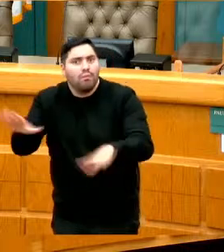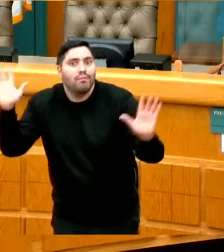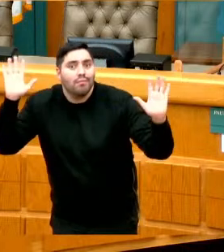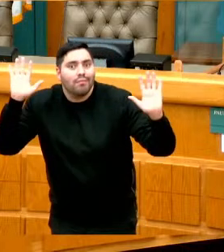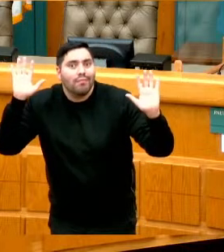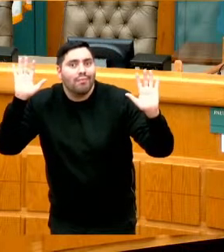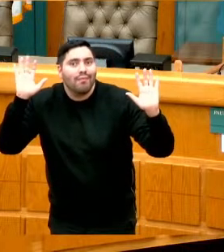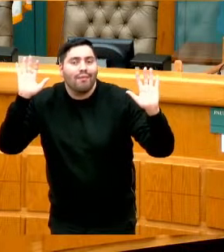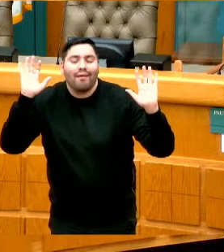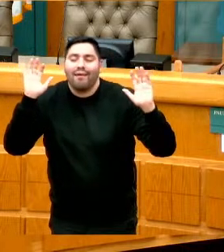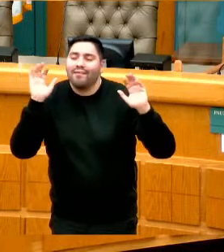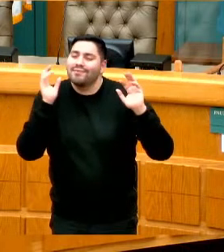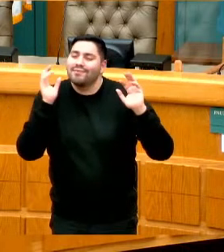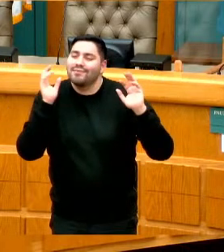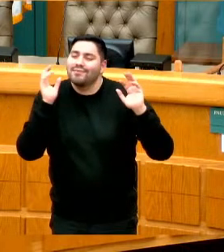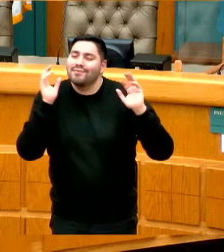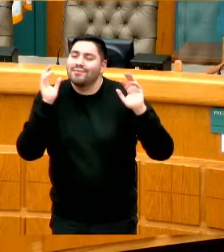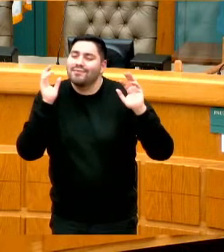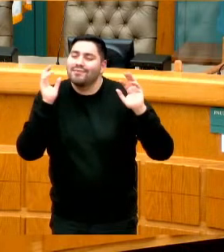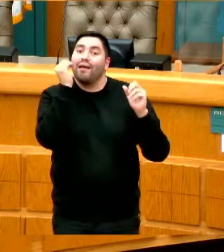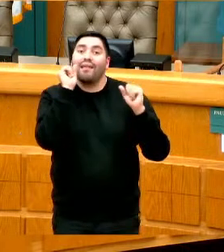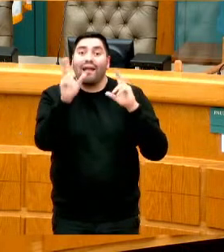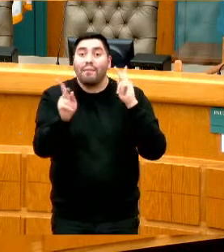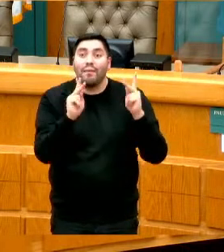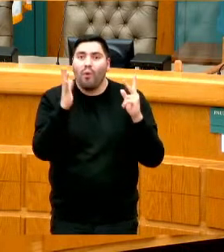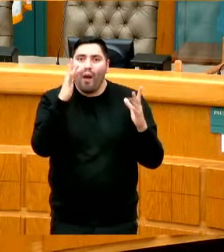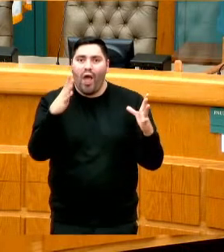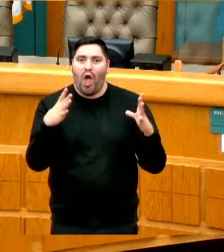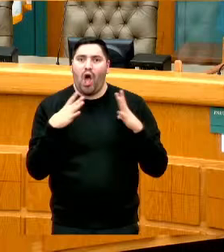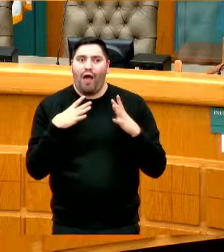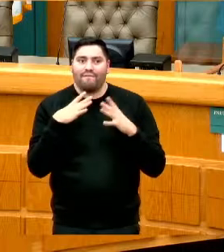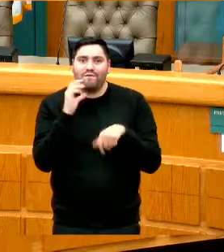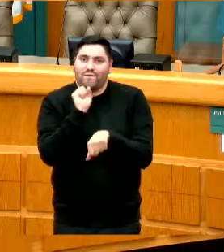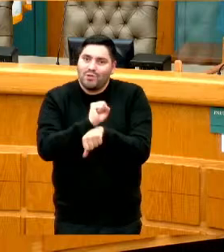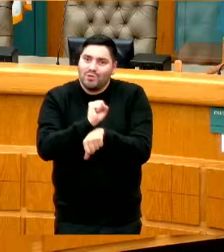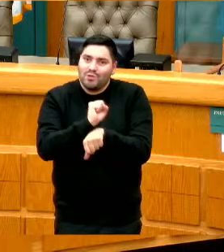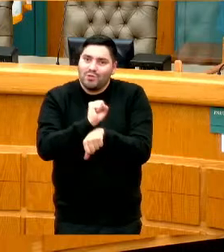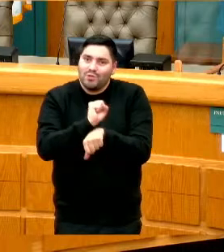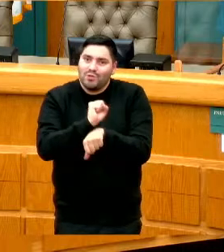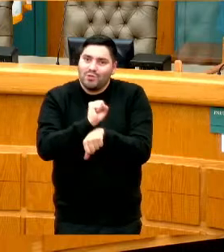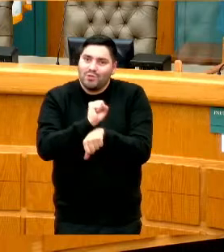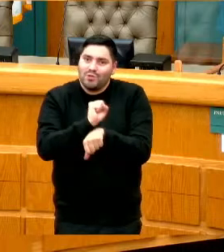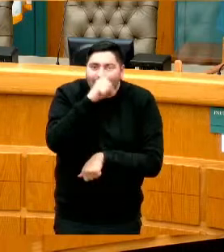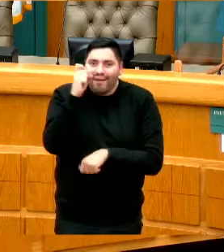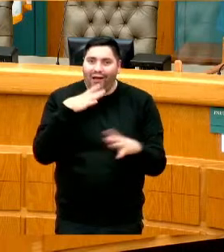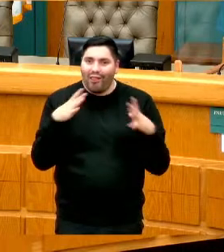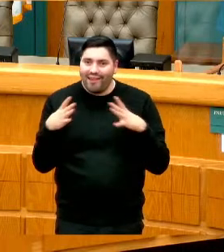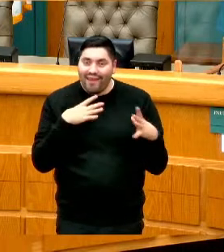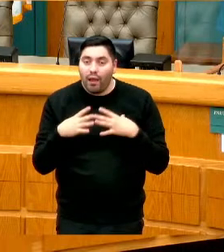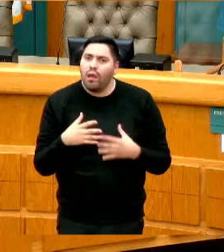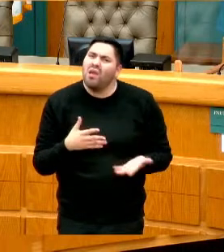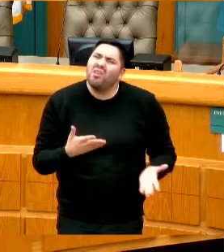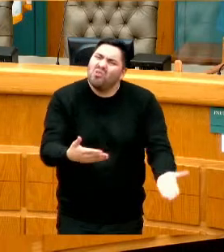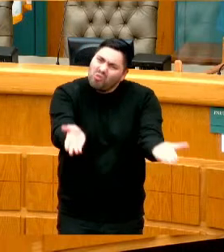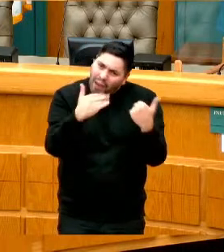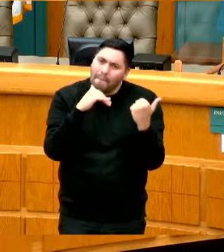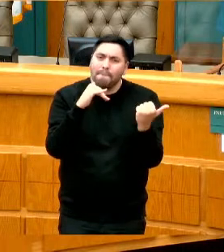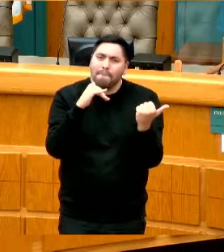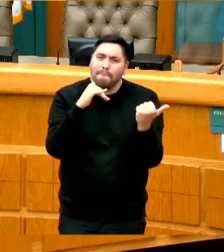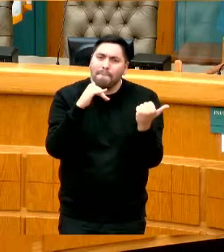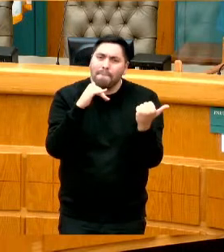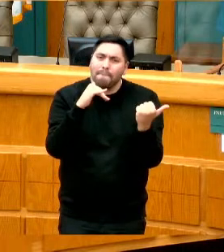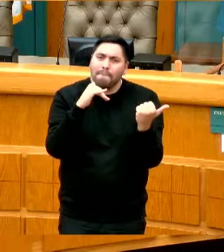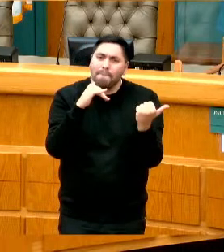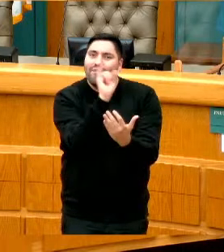an opportunity with a lot of people off work because of the holiday tomorrow. Take advantage of the vaccine clinic that you just heard